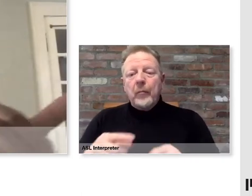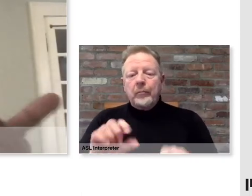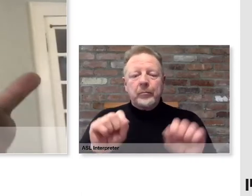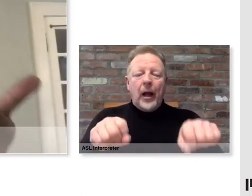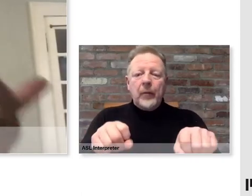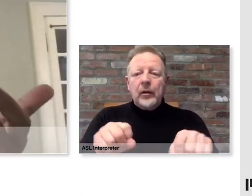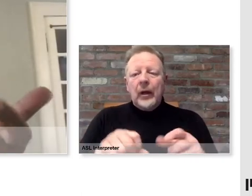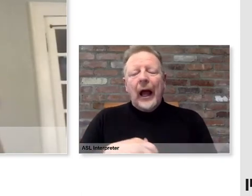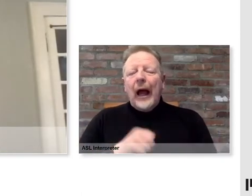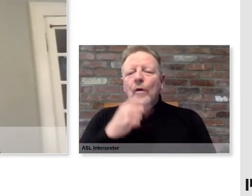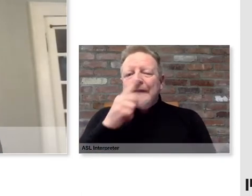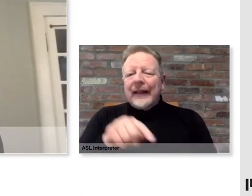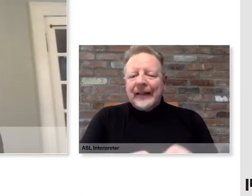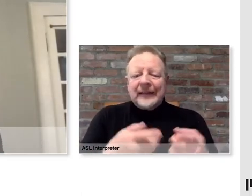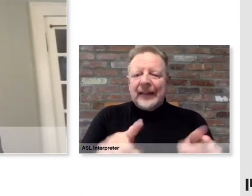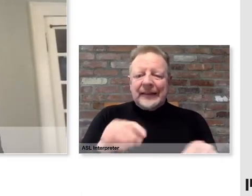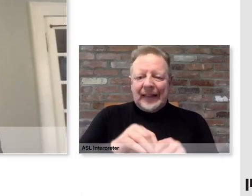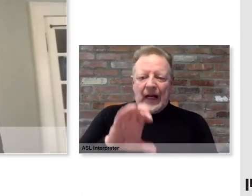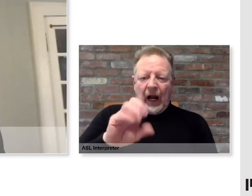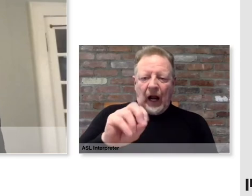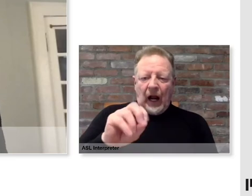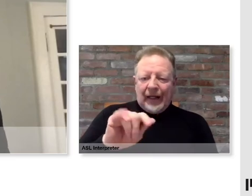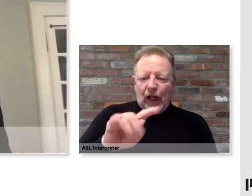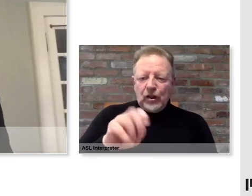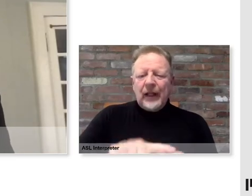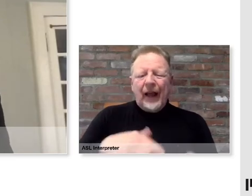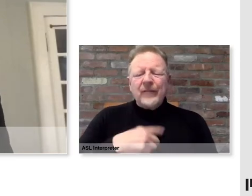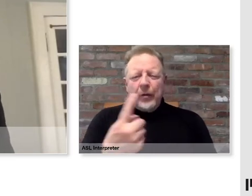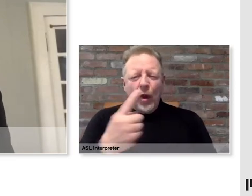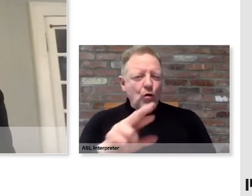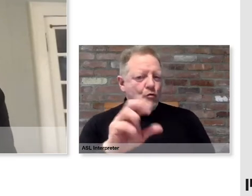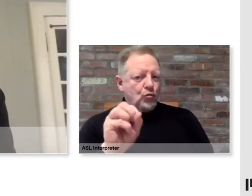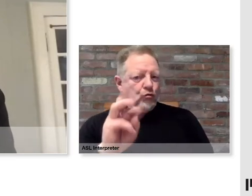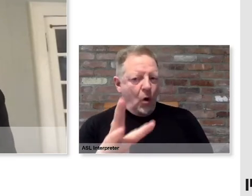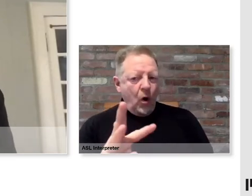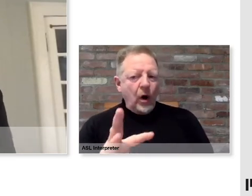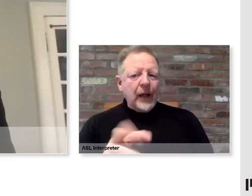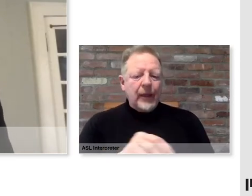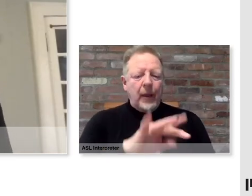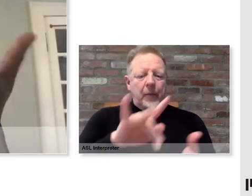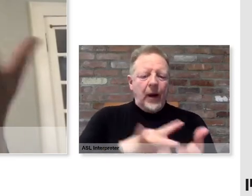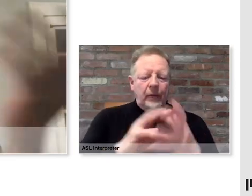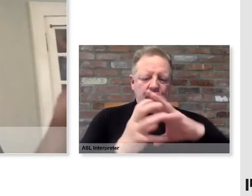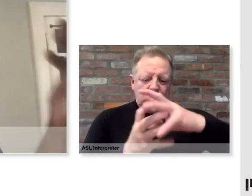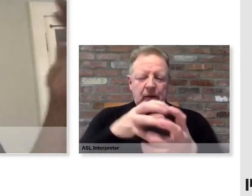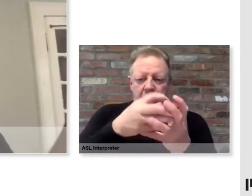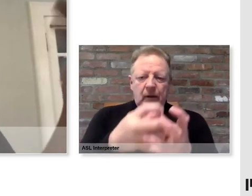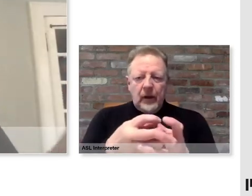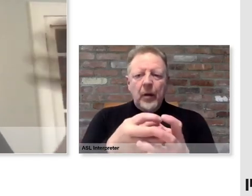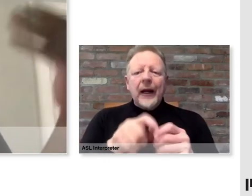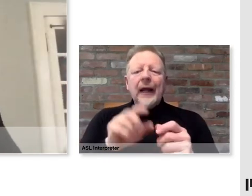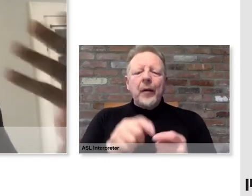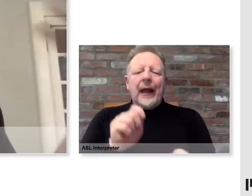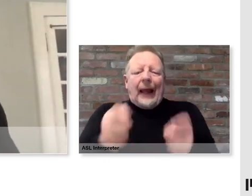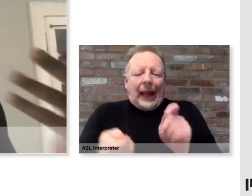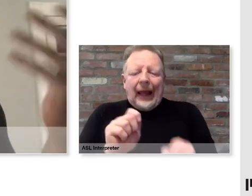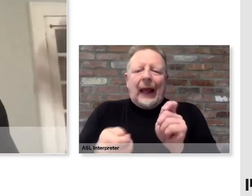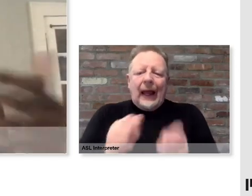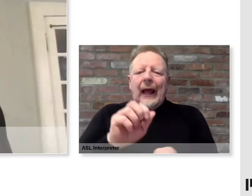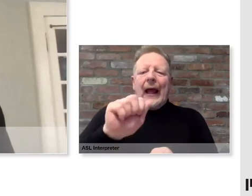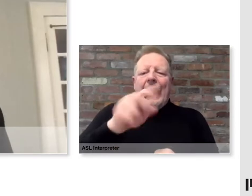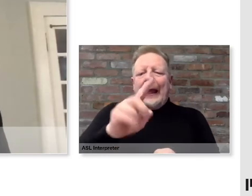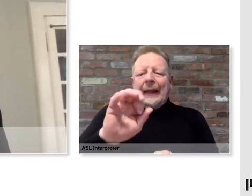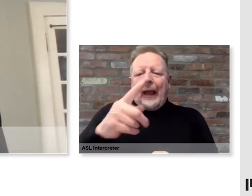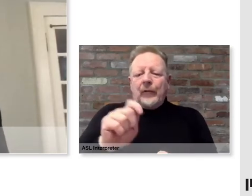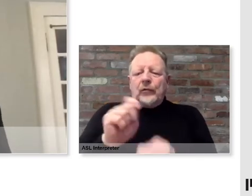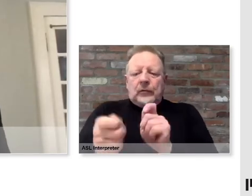don't see these things in contention. I think you can have something kind of raw at the middle of an interglot, but it can be adapted, right, for kind